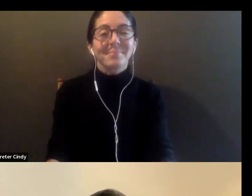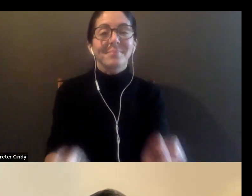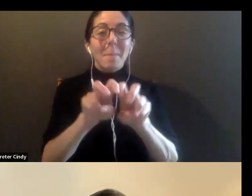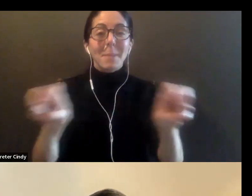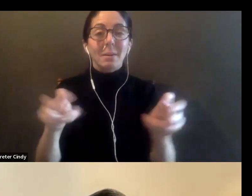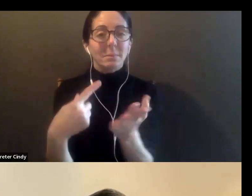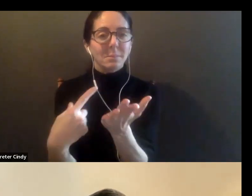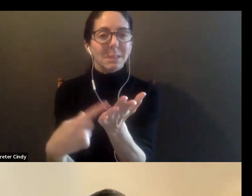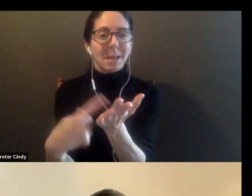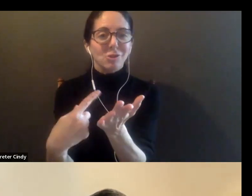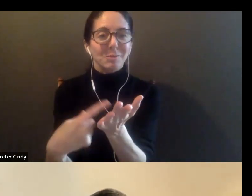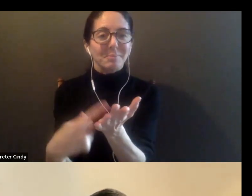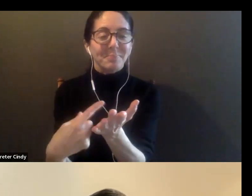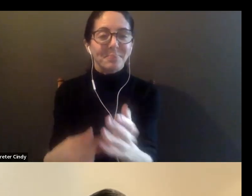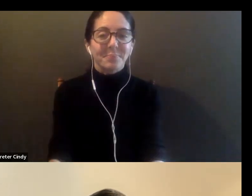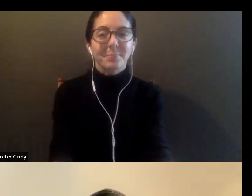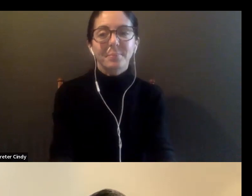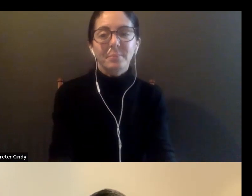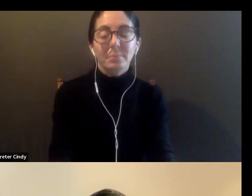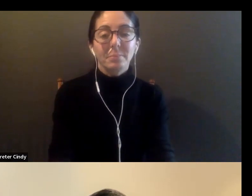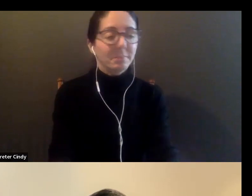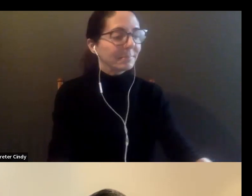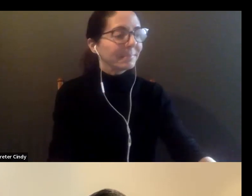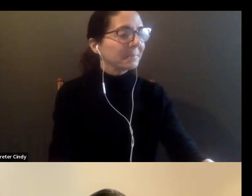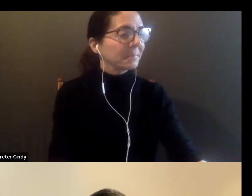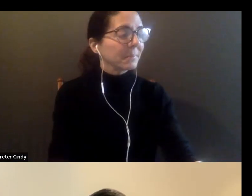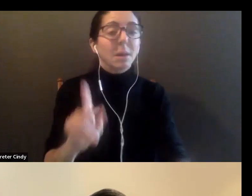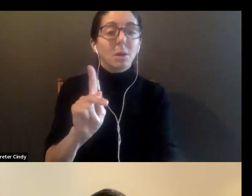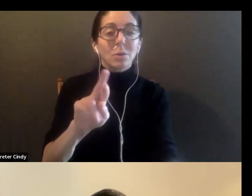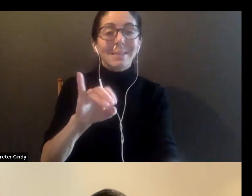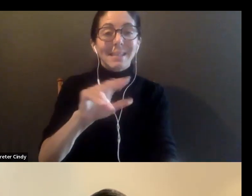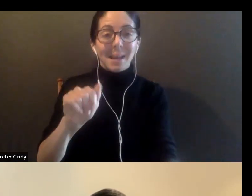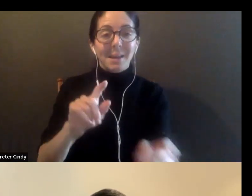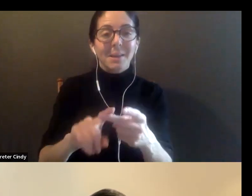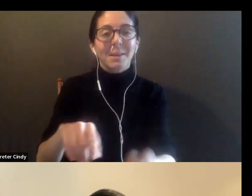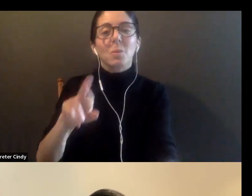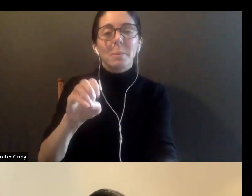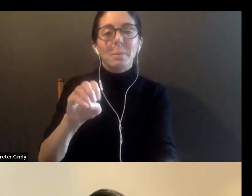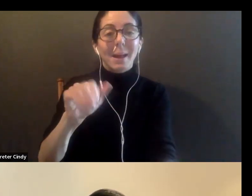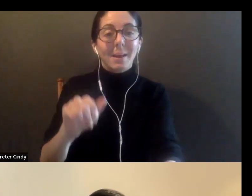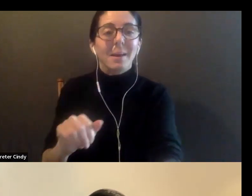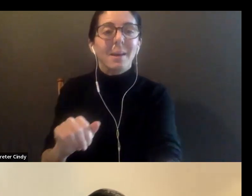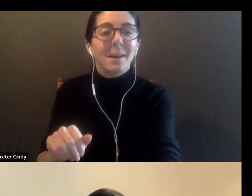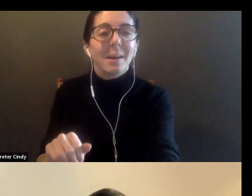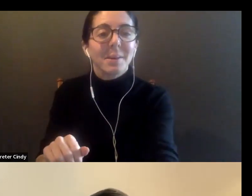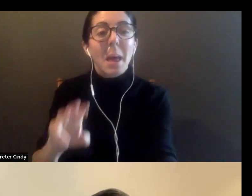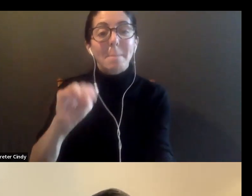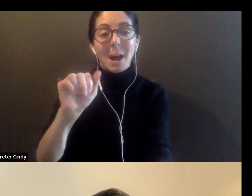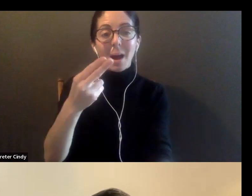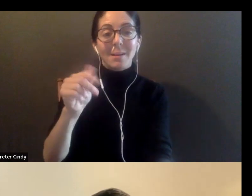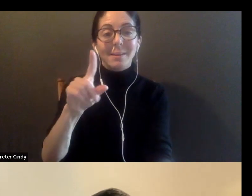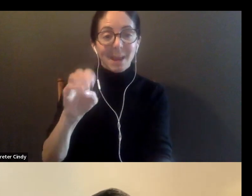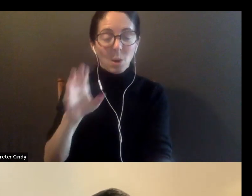discussion portion of this session. I want to welcome Christina, Rebecca, and Mahadeo, who will be discussing some important topics